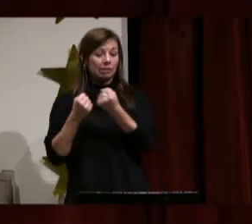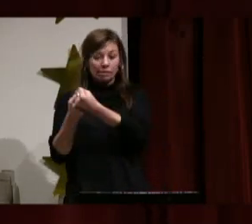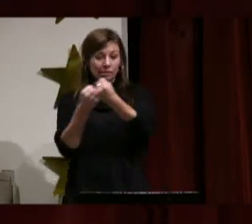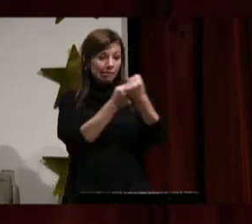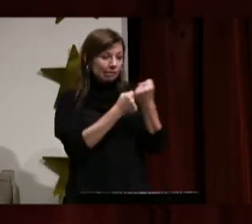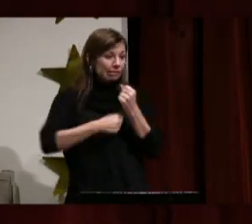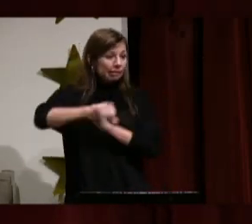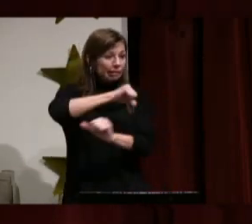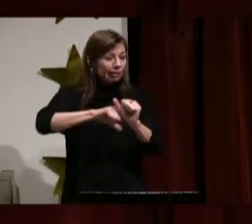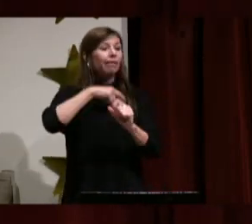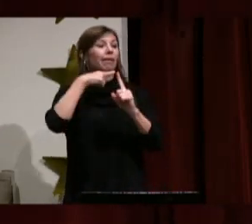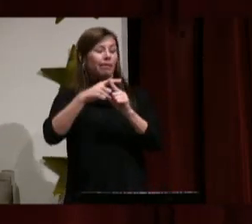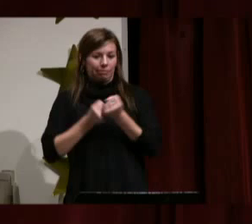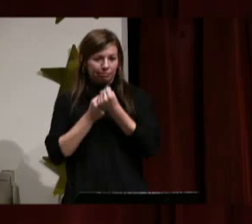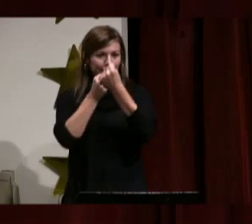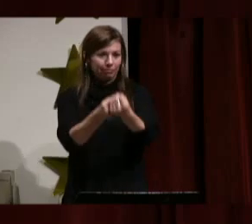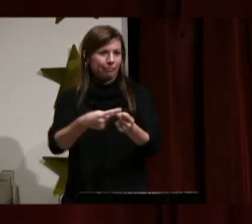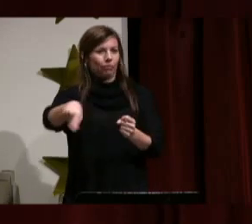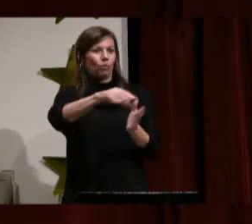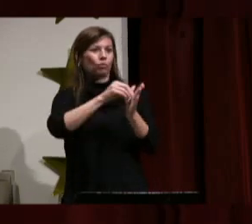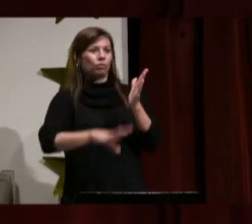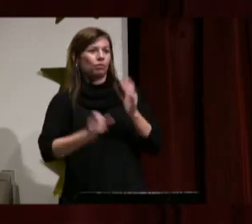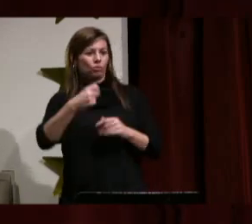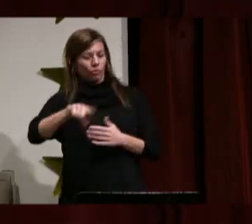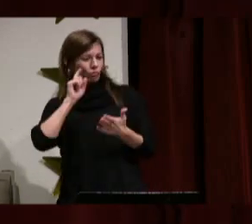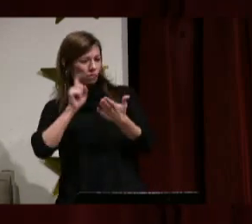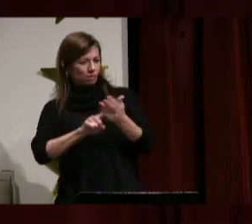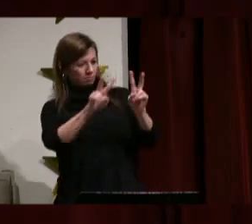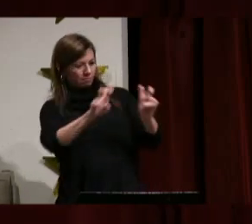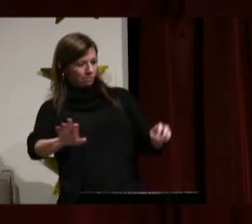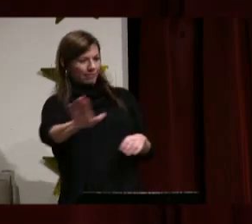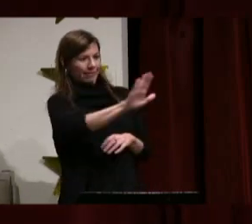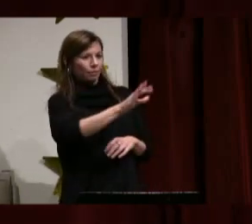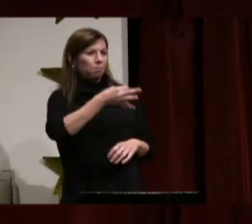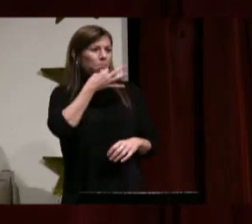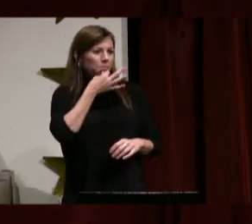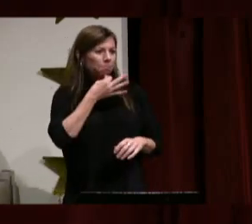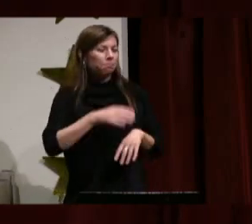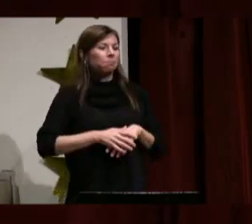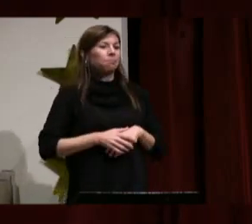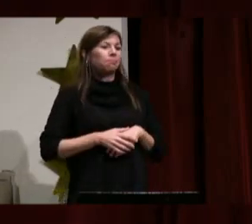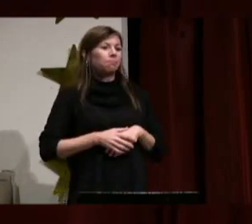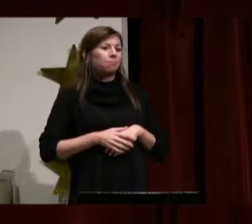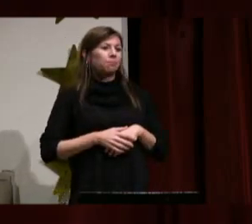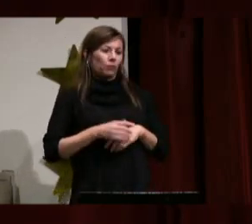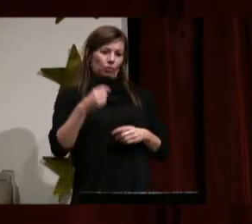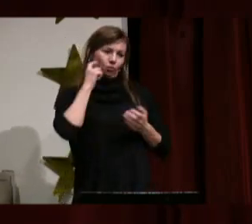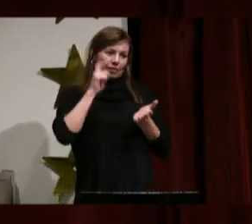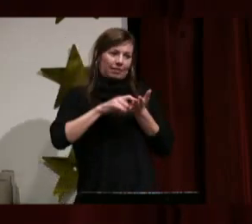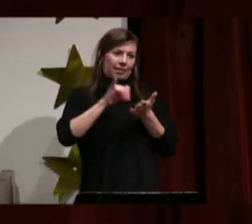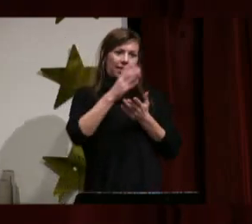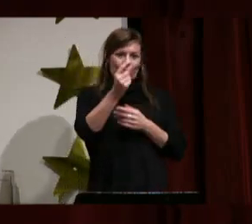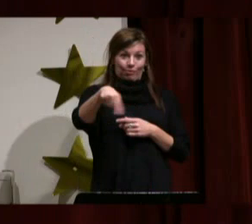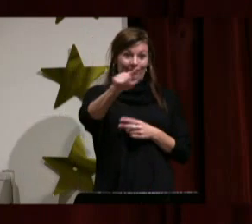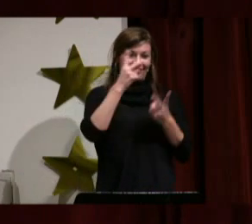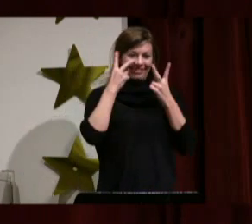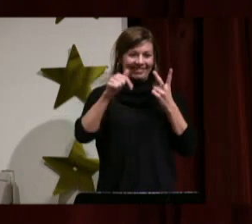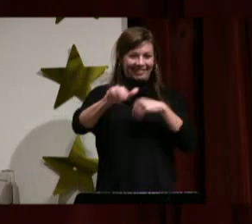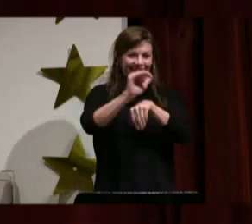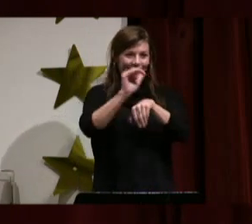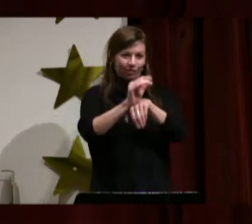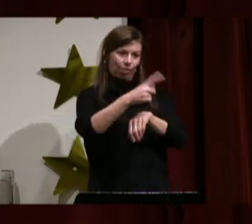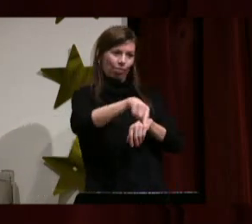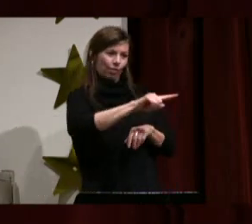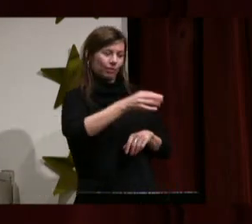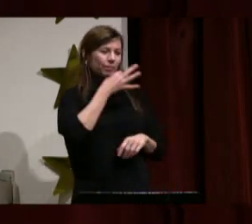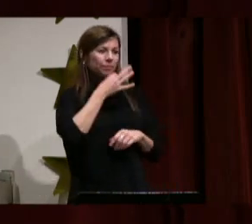and we know what gifts they have, and we will see those talents and gifts this evening. I had the opportunity to